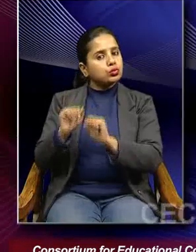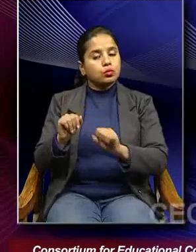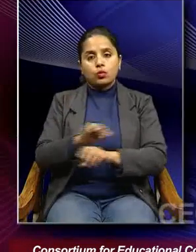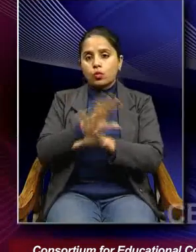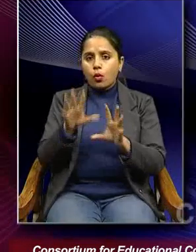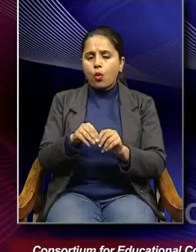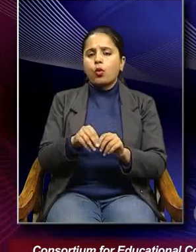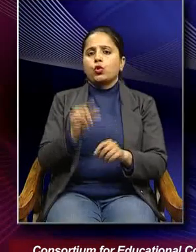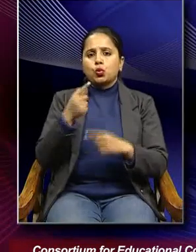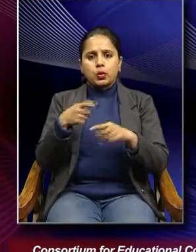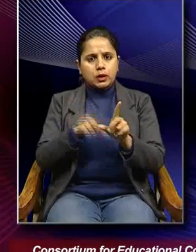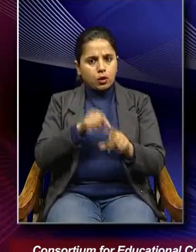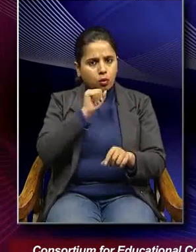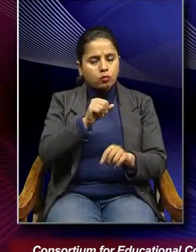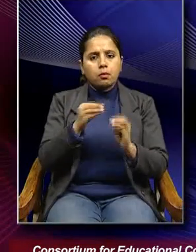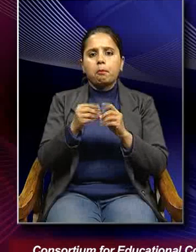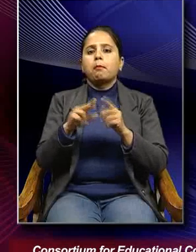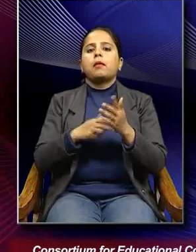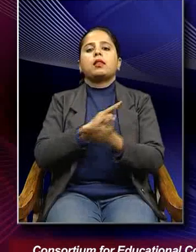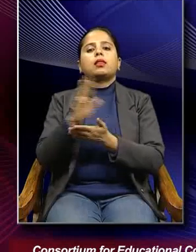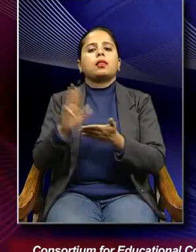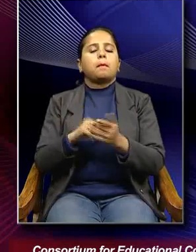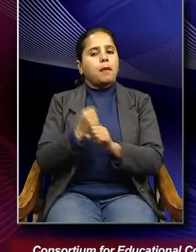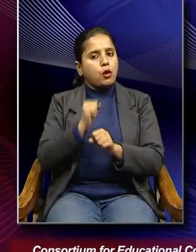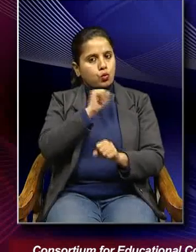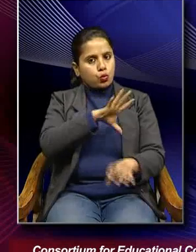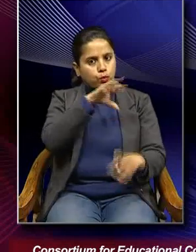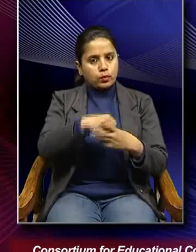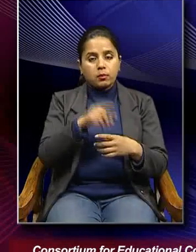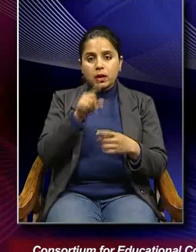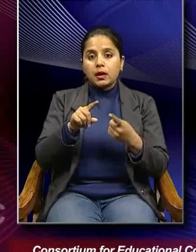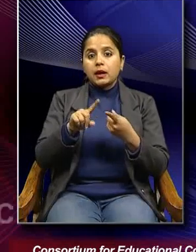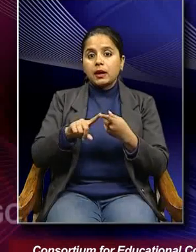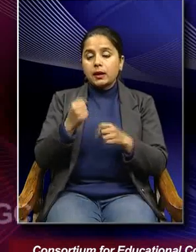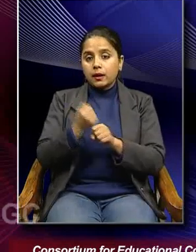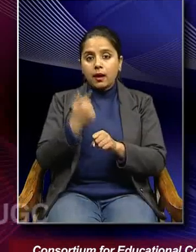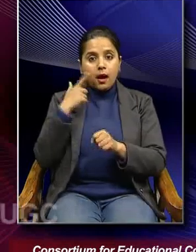the individuals are added, Benthmite. As far as the egalitarian